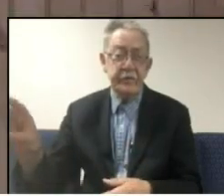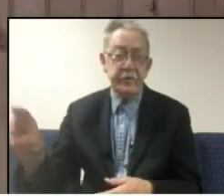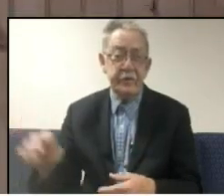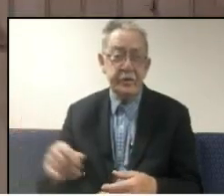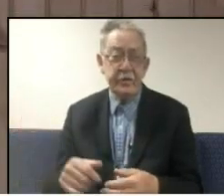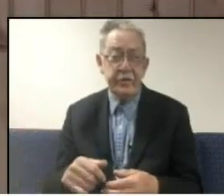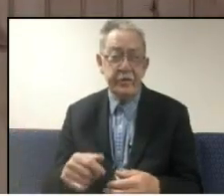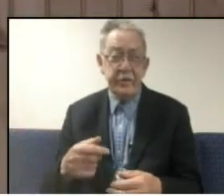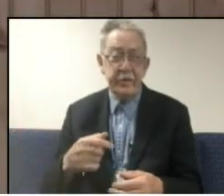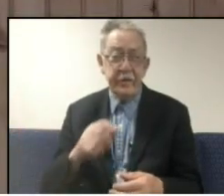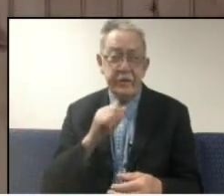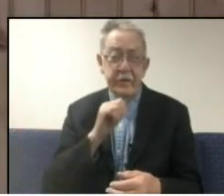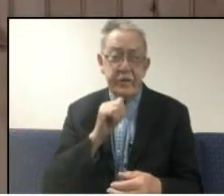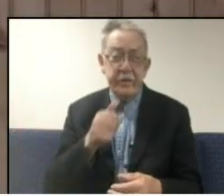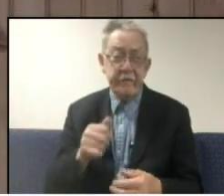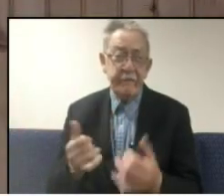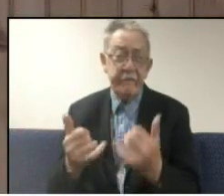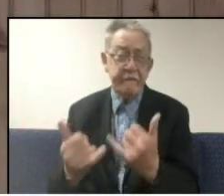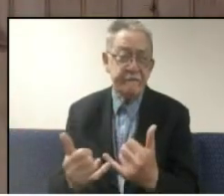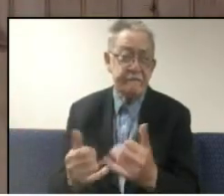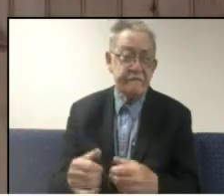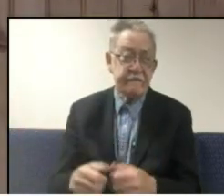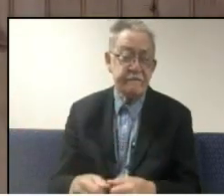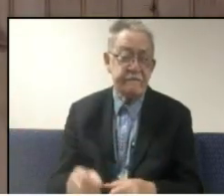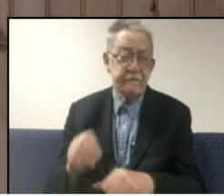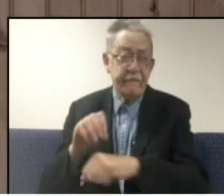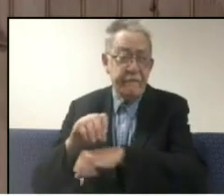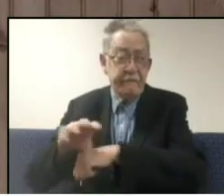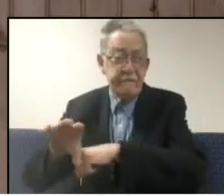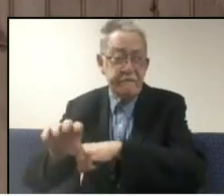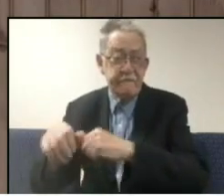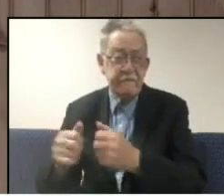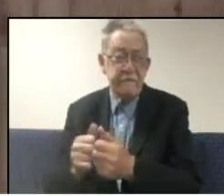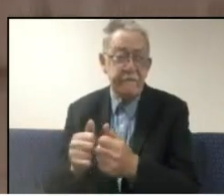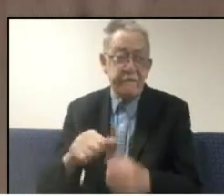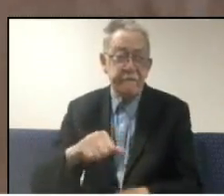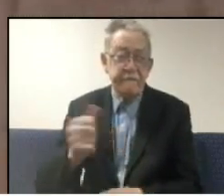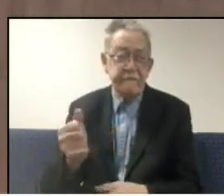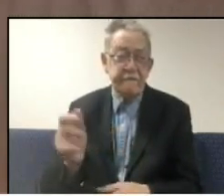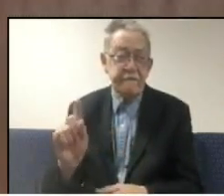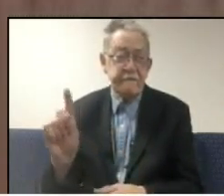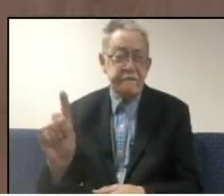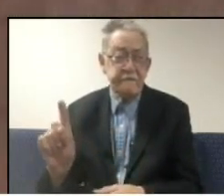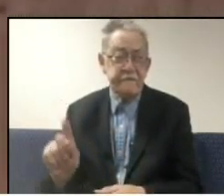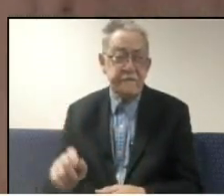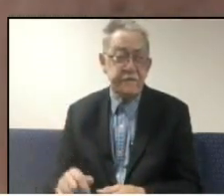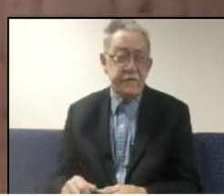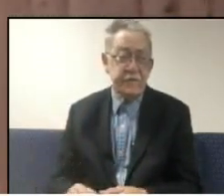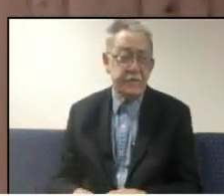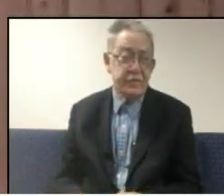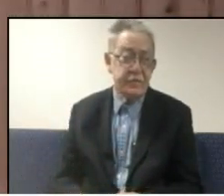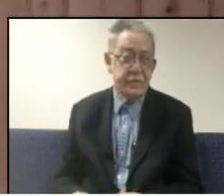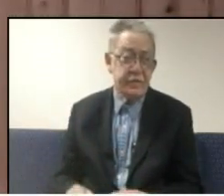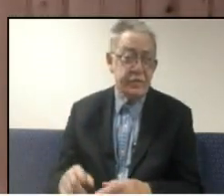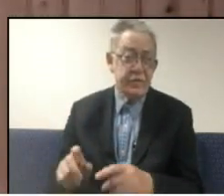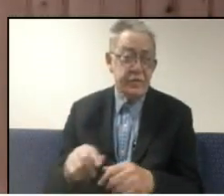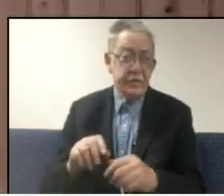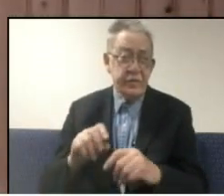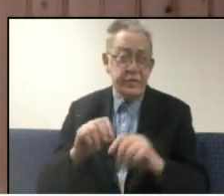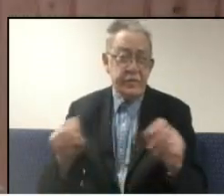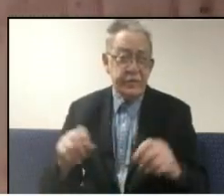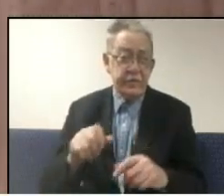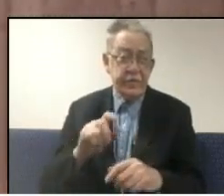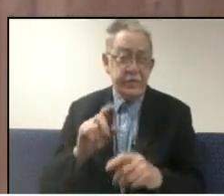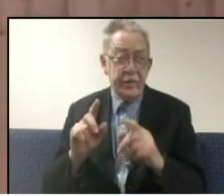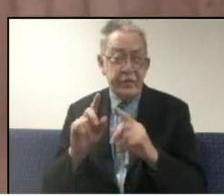said, I did not immediately consult with anyone. When I received the calling of God, I want